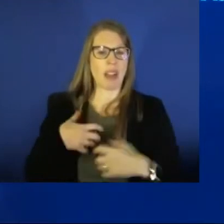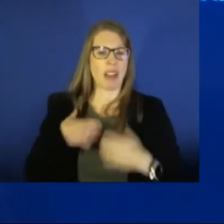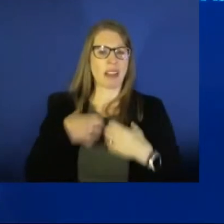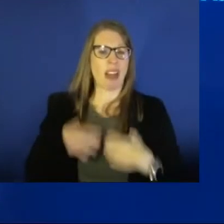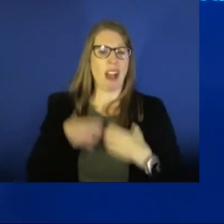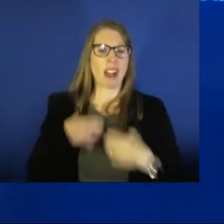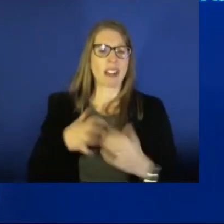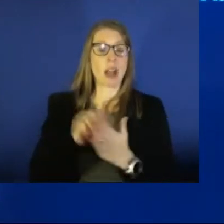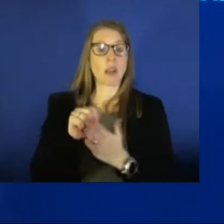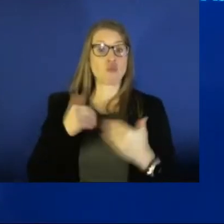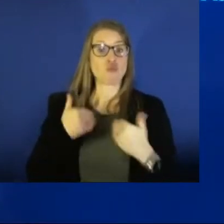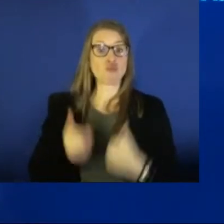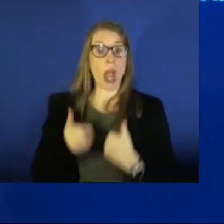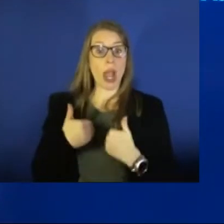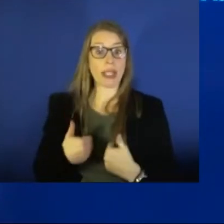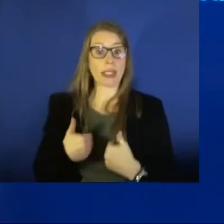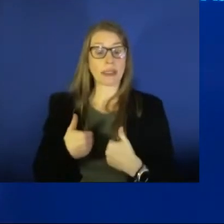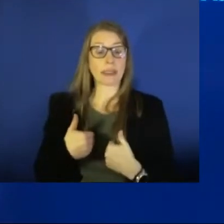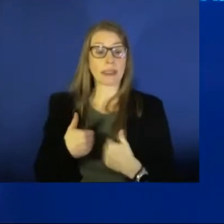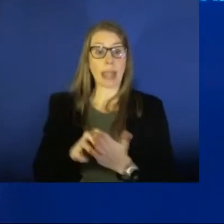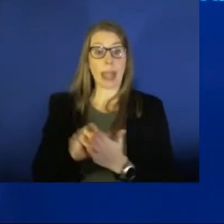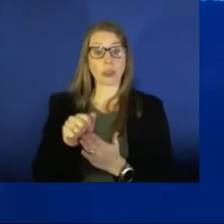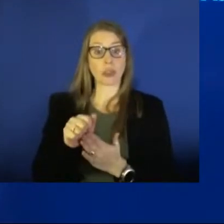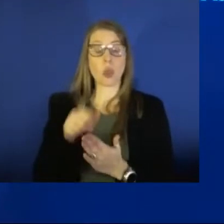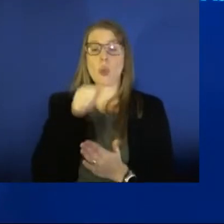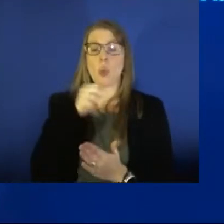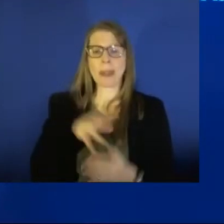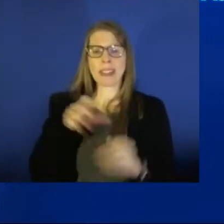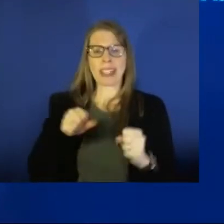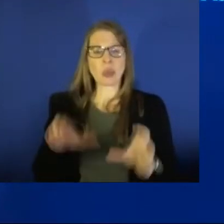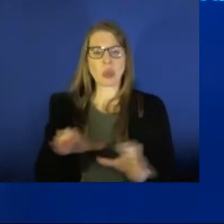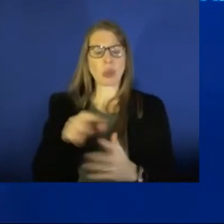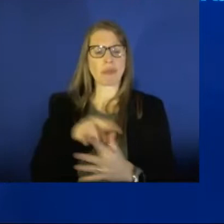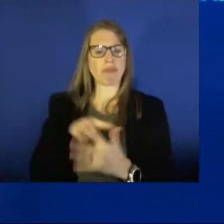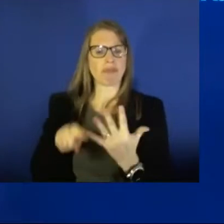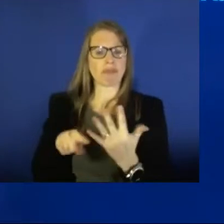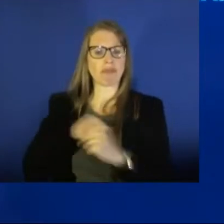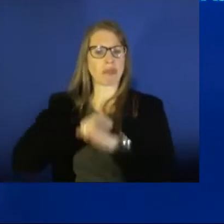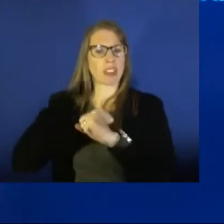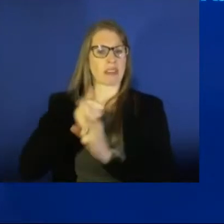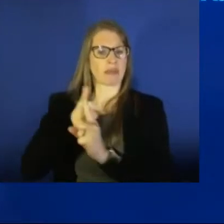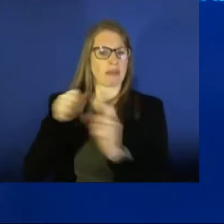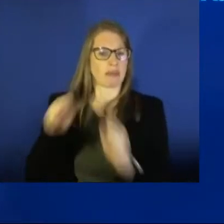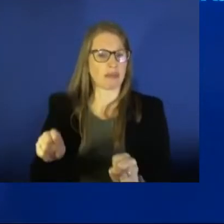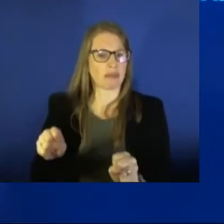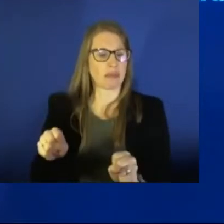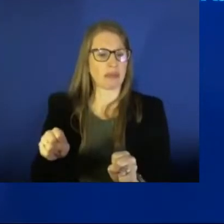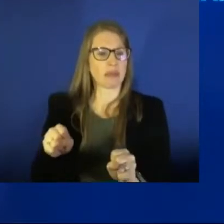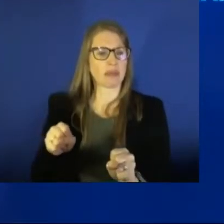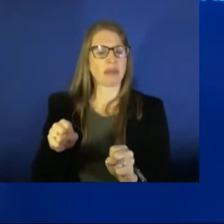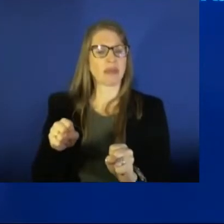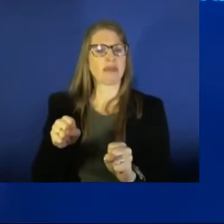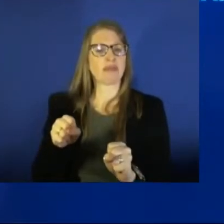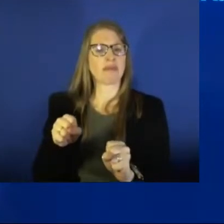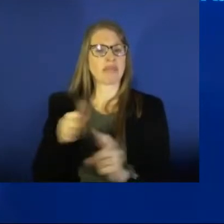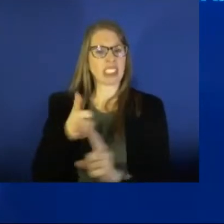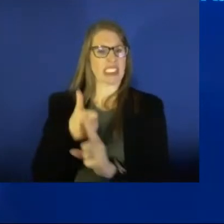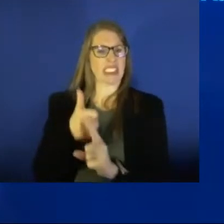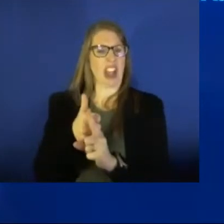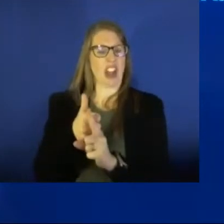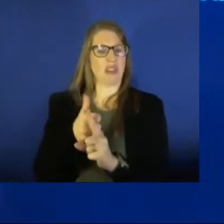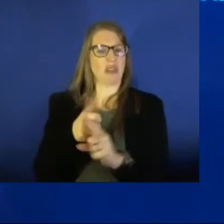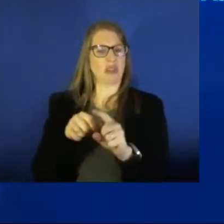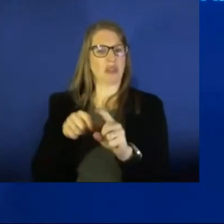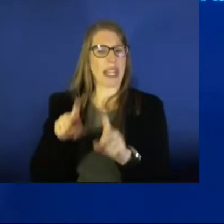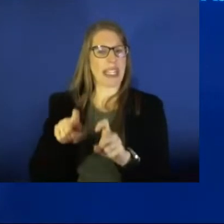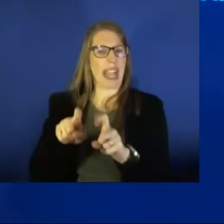cancer, there's things women can do to help protect themselves by a self-exam. The problem with lung cancer is often presents when it's